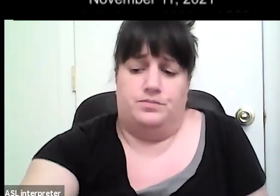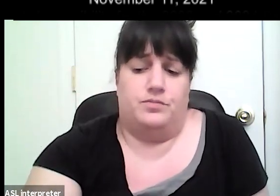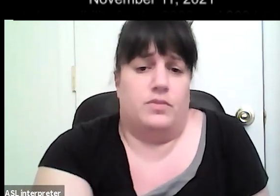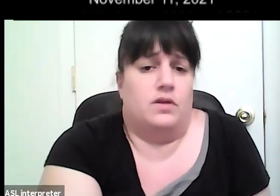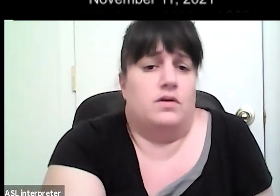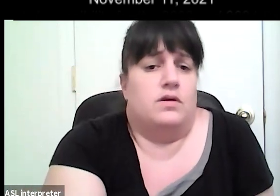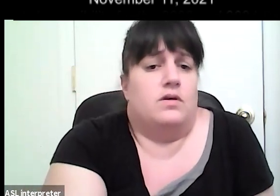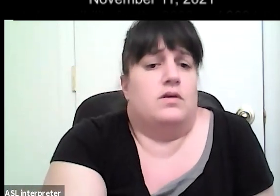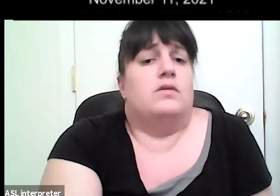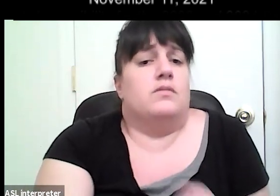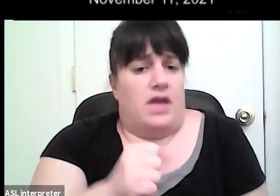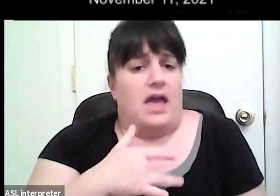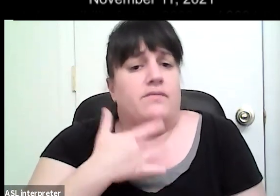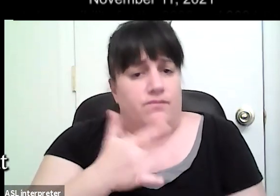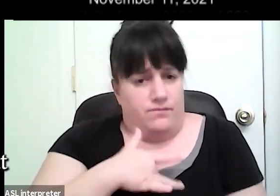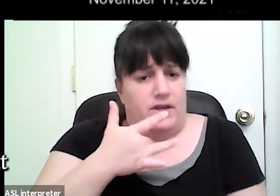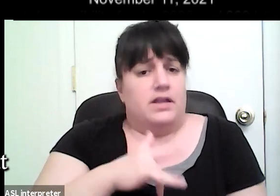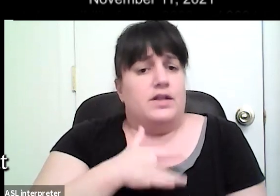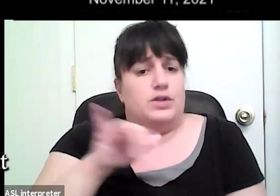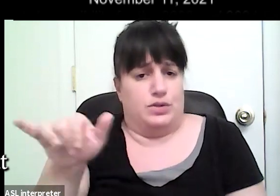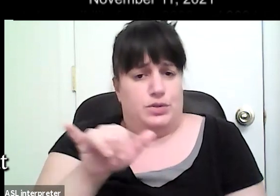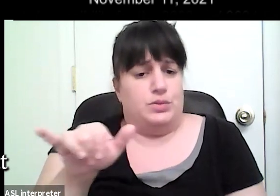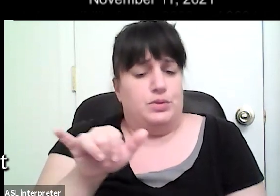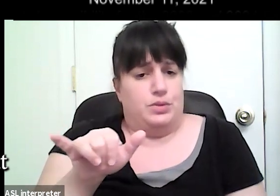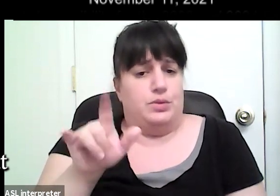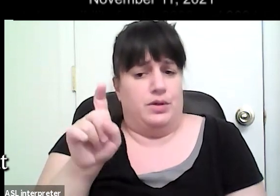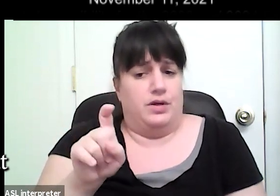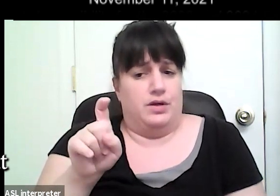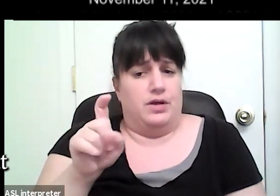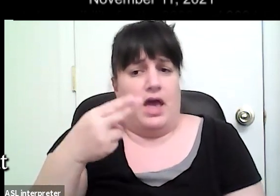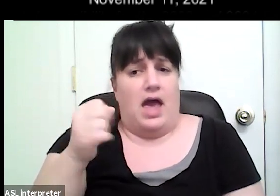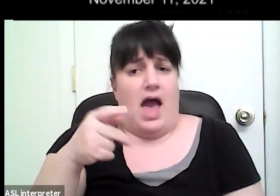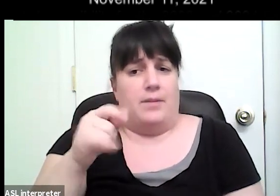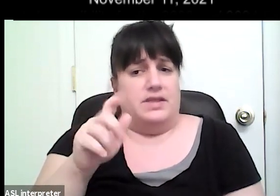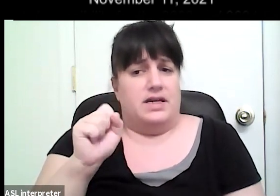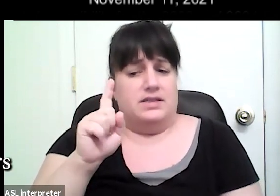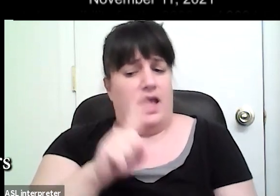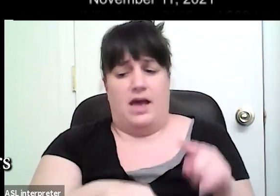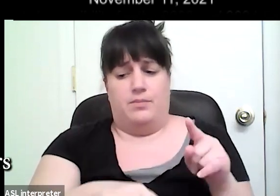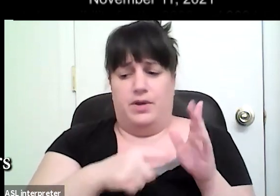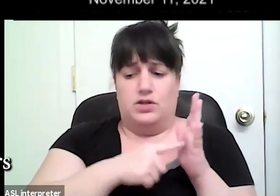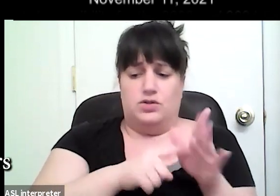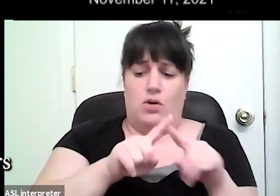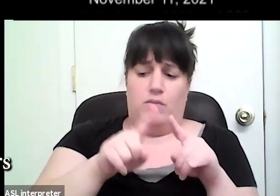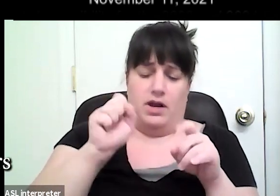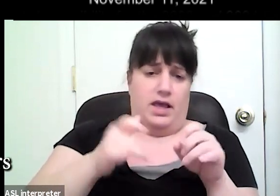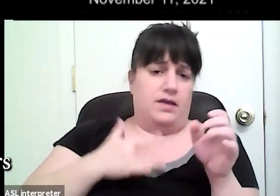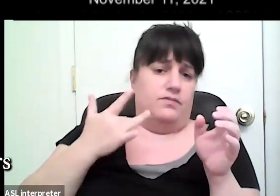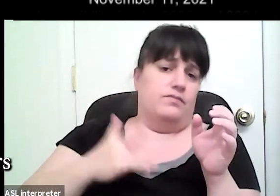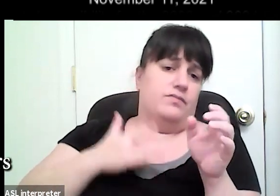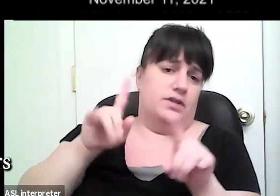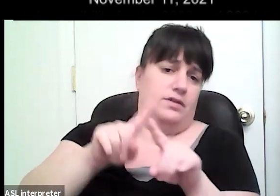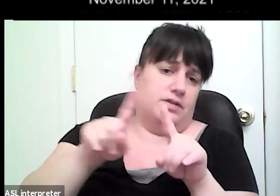I can also feel it. I can, unfortunately, haptics cannot be shown here, but I can actually feel the